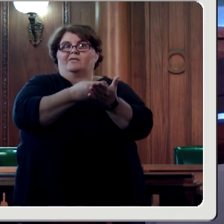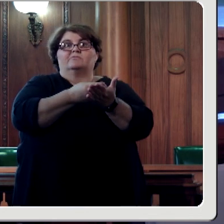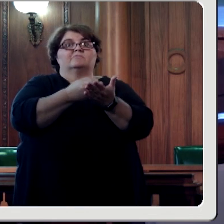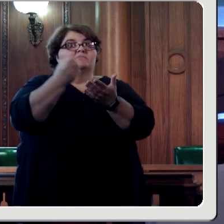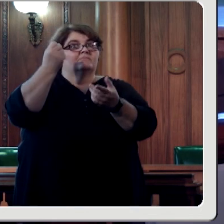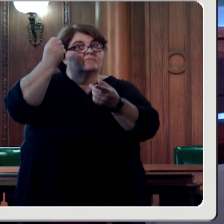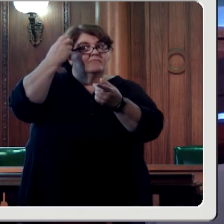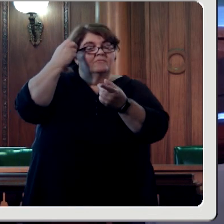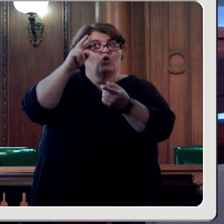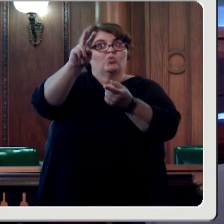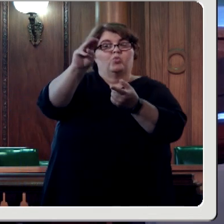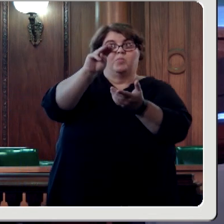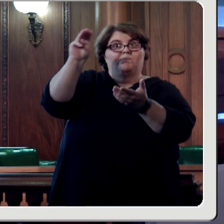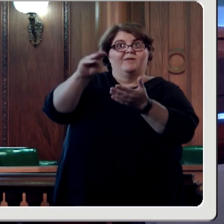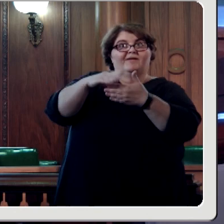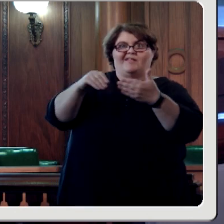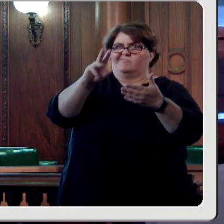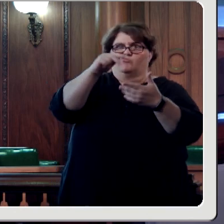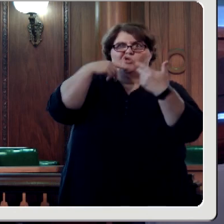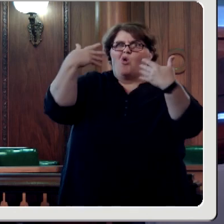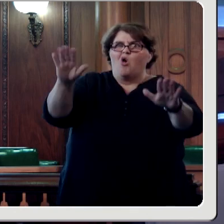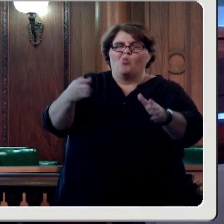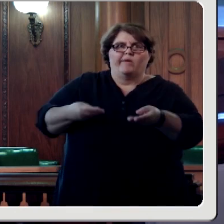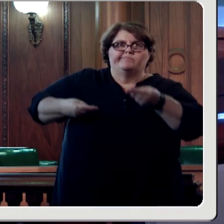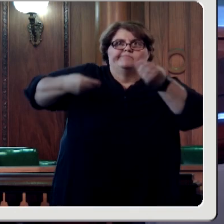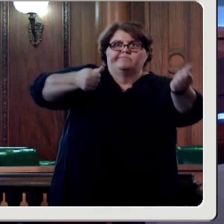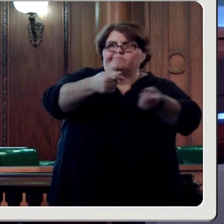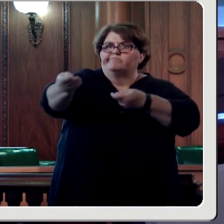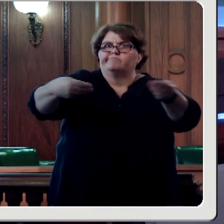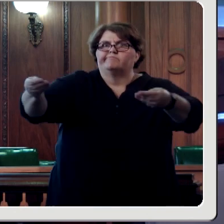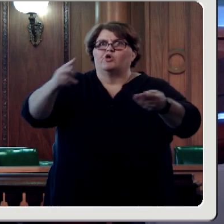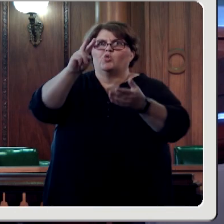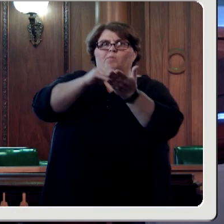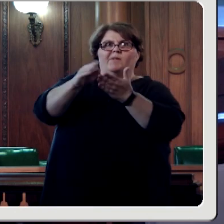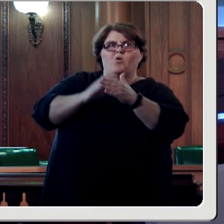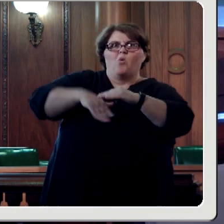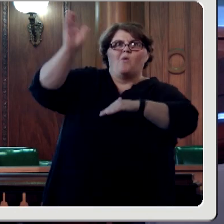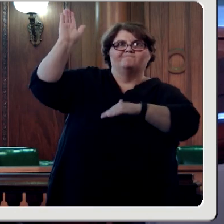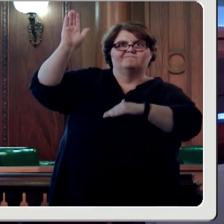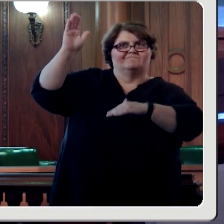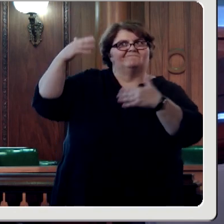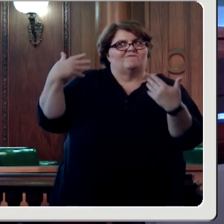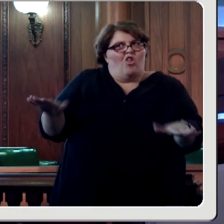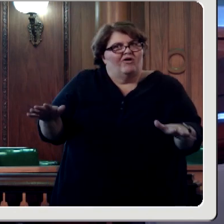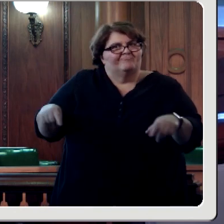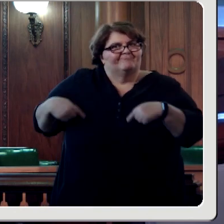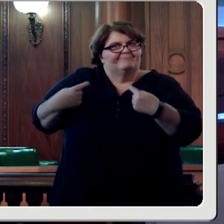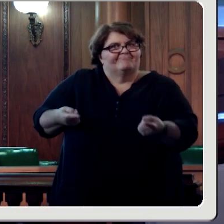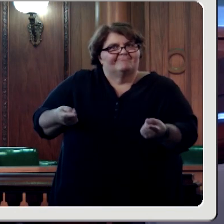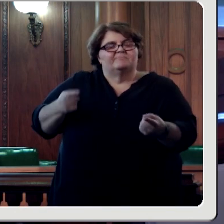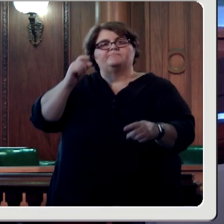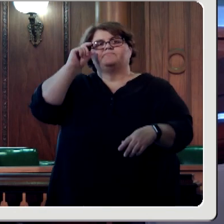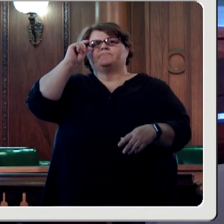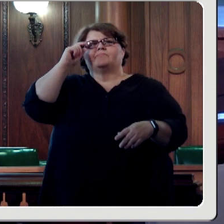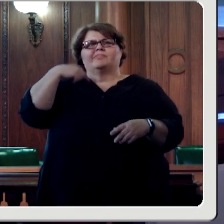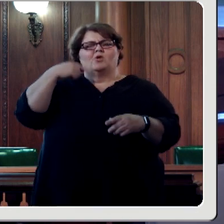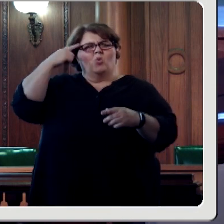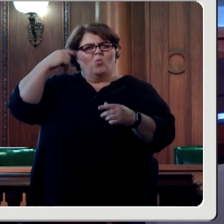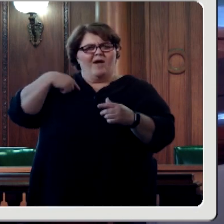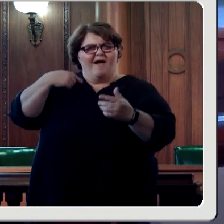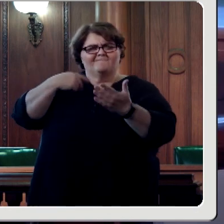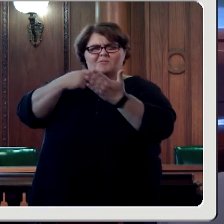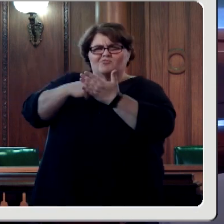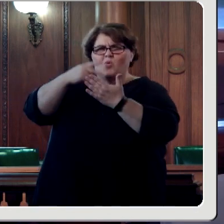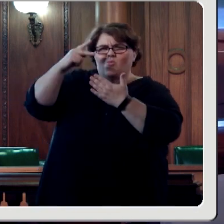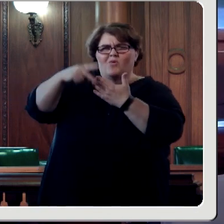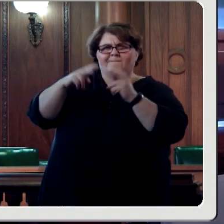conversation with Secretary Keneally and that RAF program. Just going off the top of my head, I think he said it was about $110 million. I'm not sure, but Director Sheen's going to look